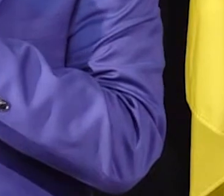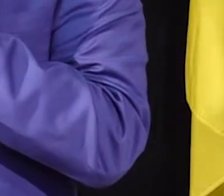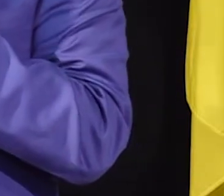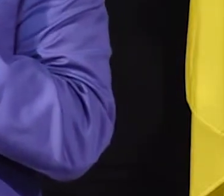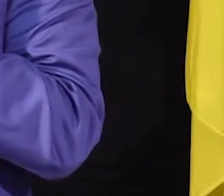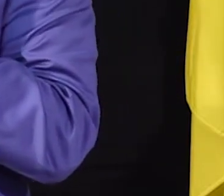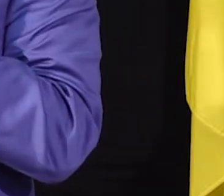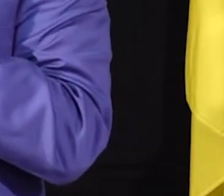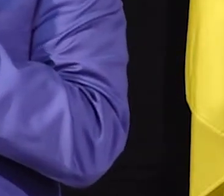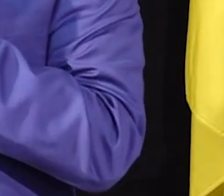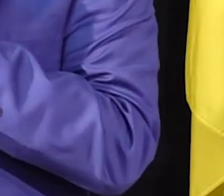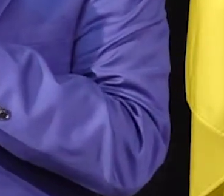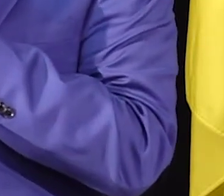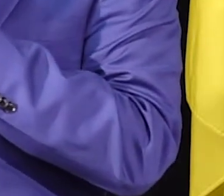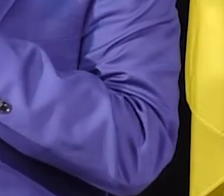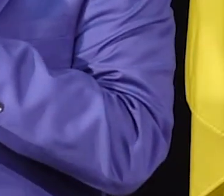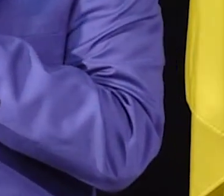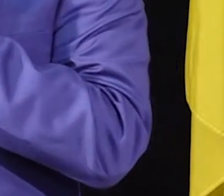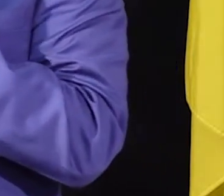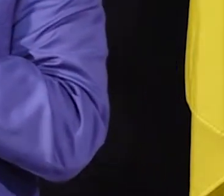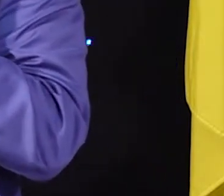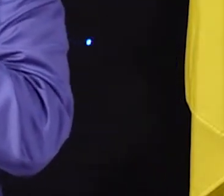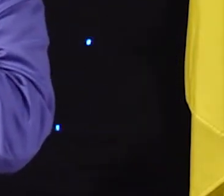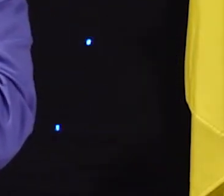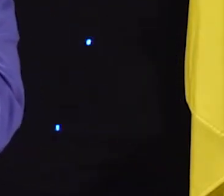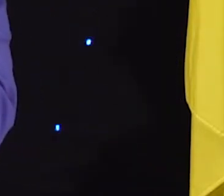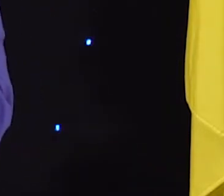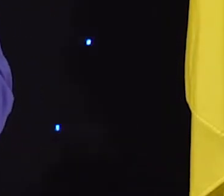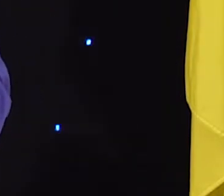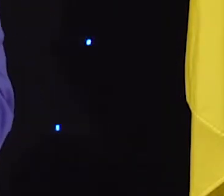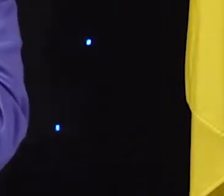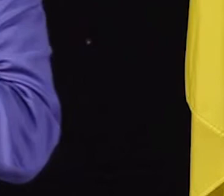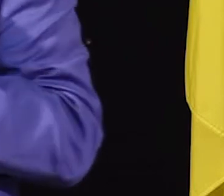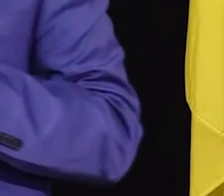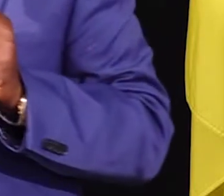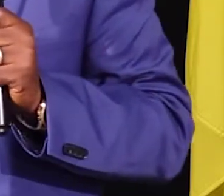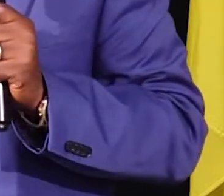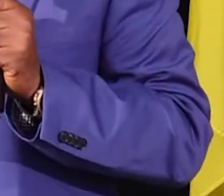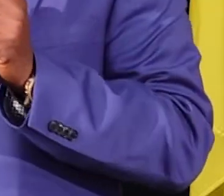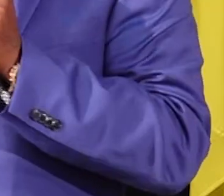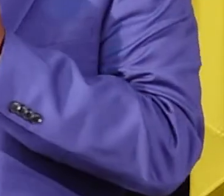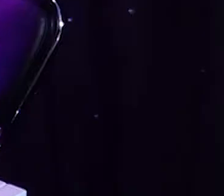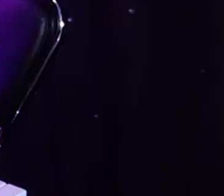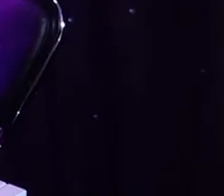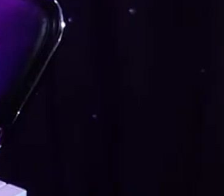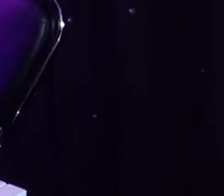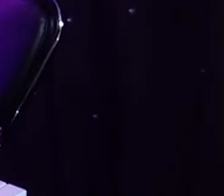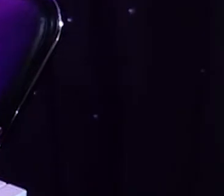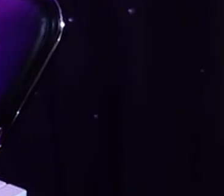Let's pray that we'll crucify ourselves so that we'll take on the nature of Jesus. Shall we pray?